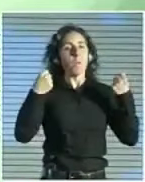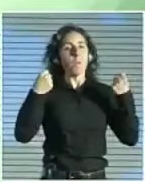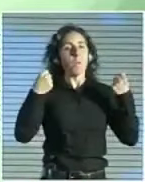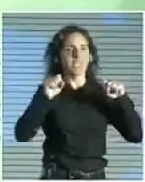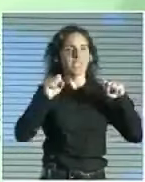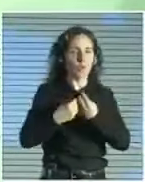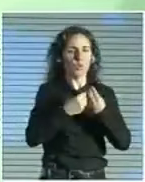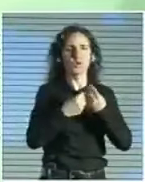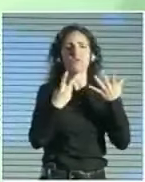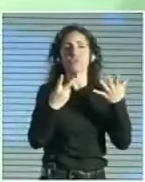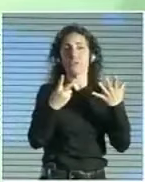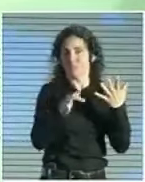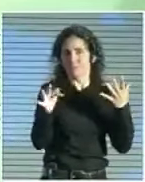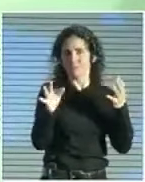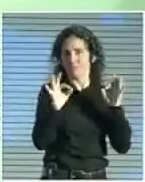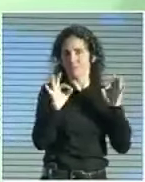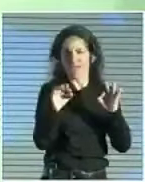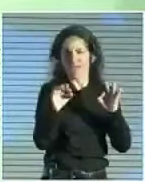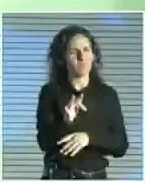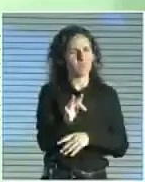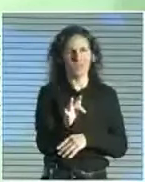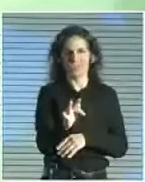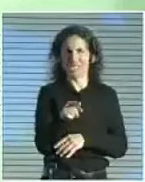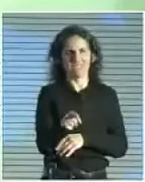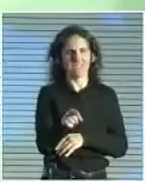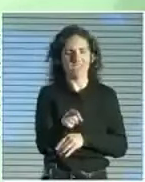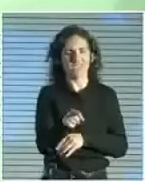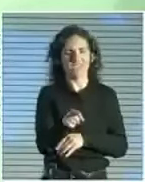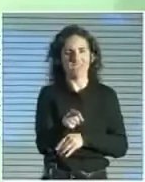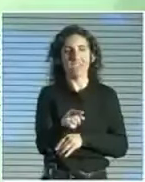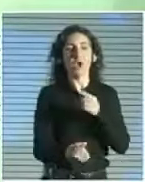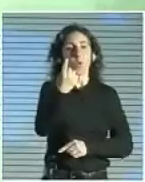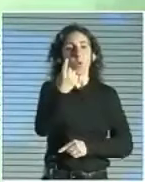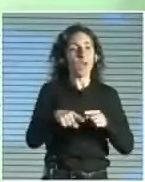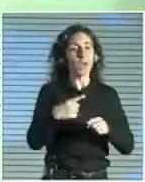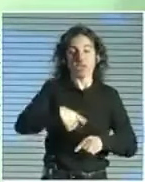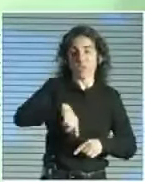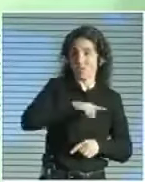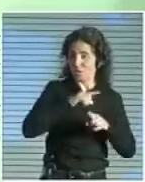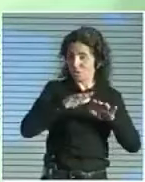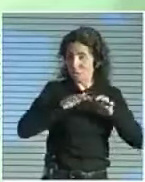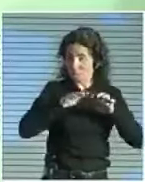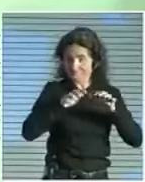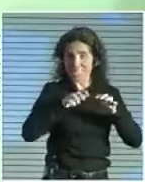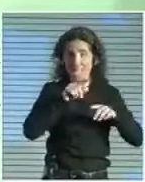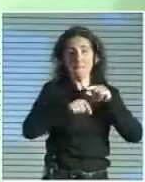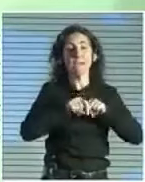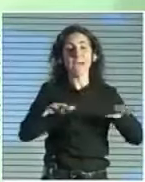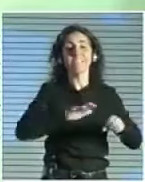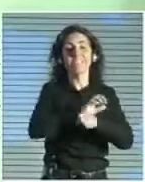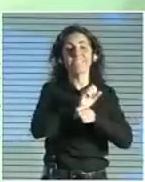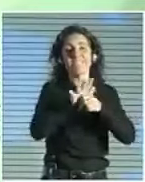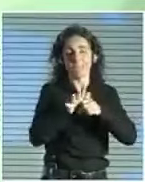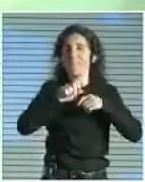of the pandemic was a lot of the DMOs are funded by the hotel tax. And the minute there was no money coming